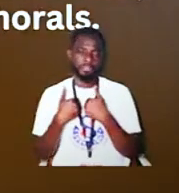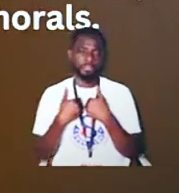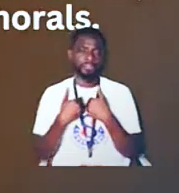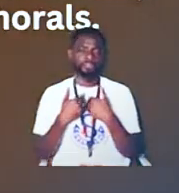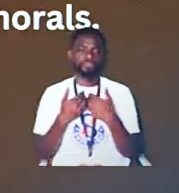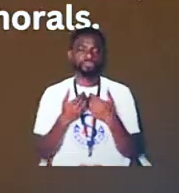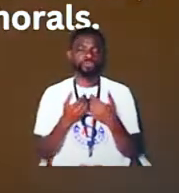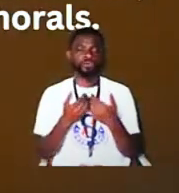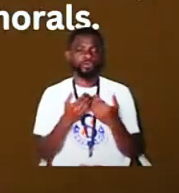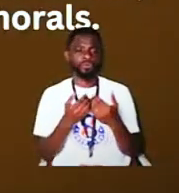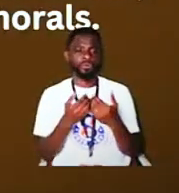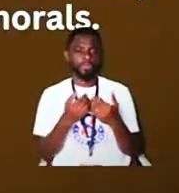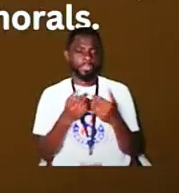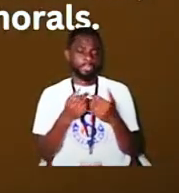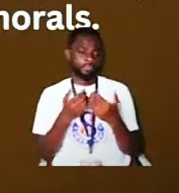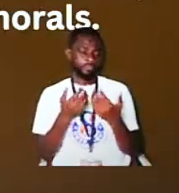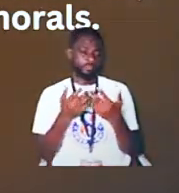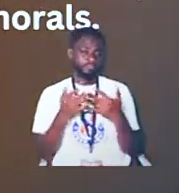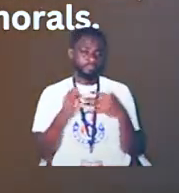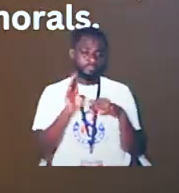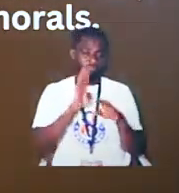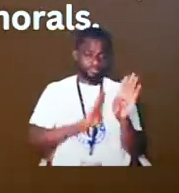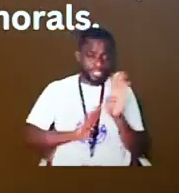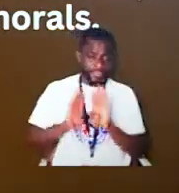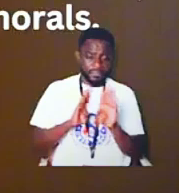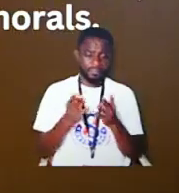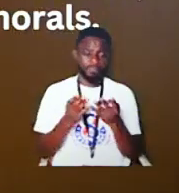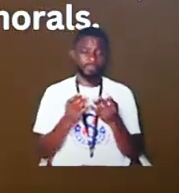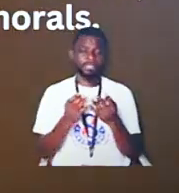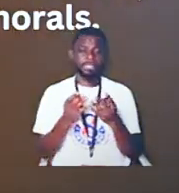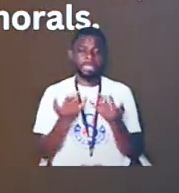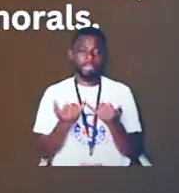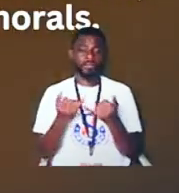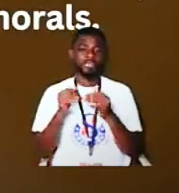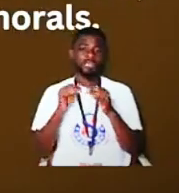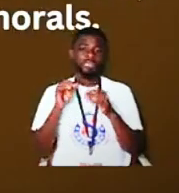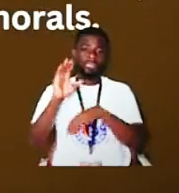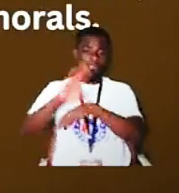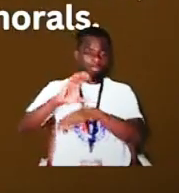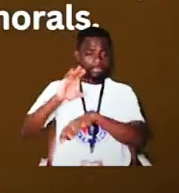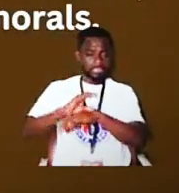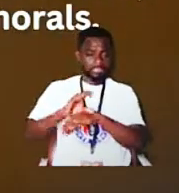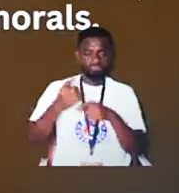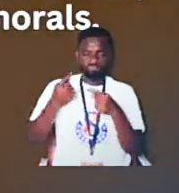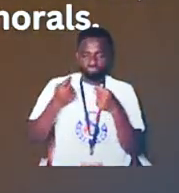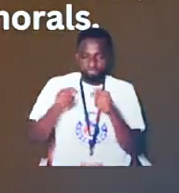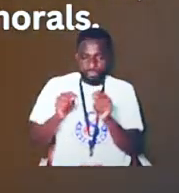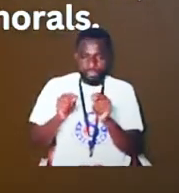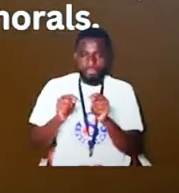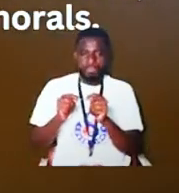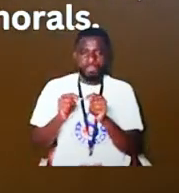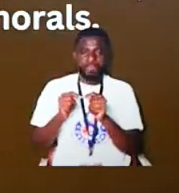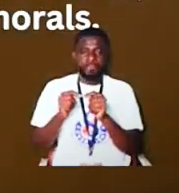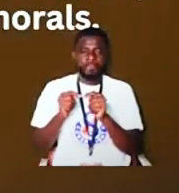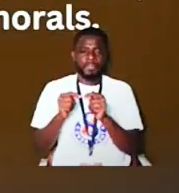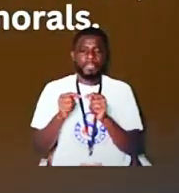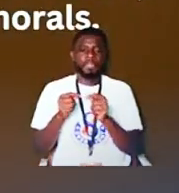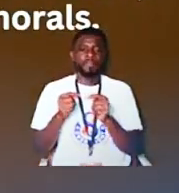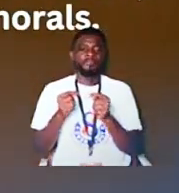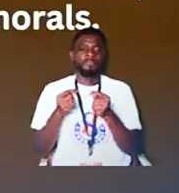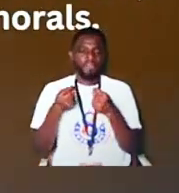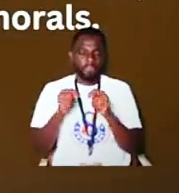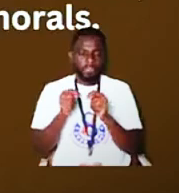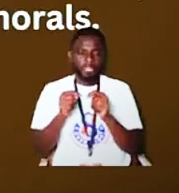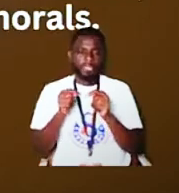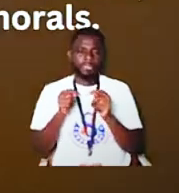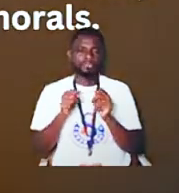like the monks and the nuns, now the Protestants decided to come out and let their faith count in the